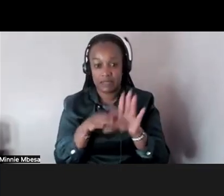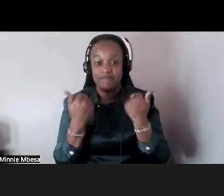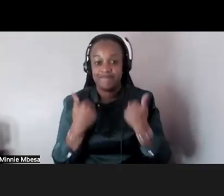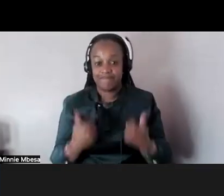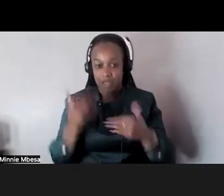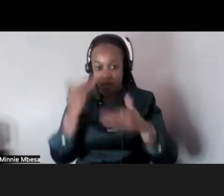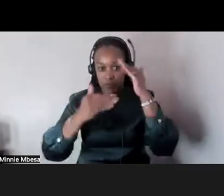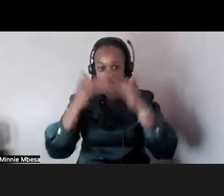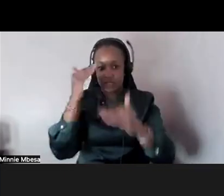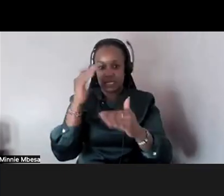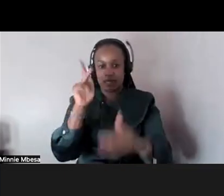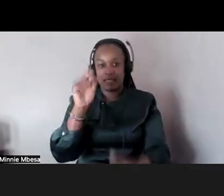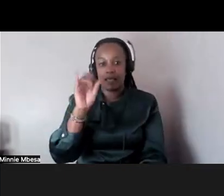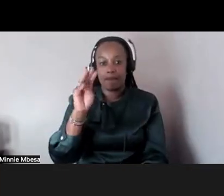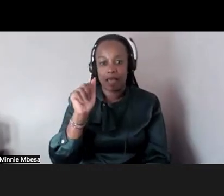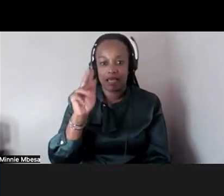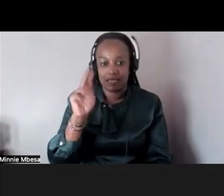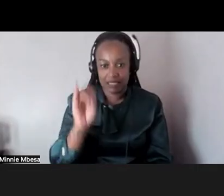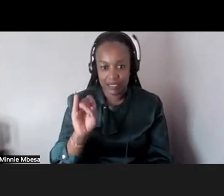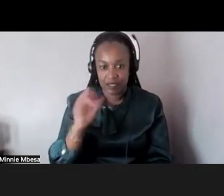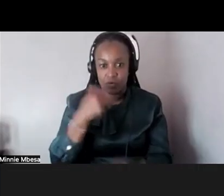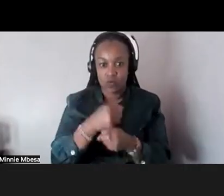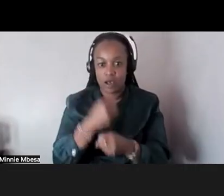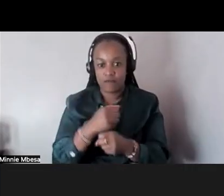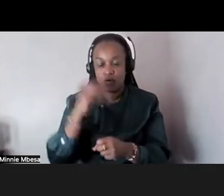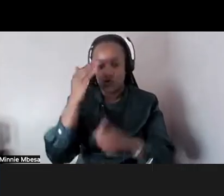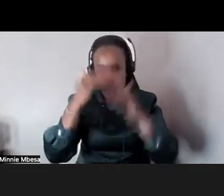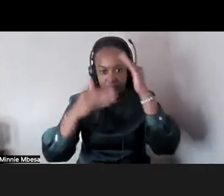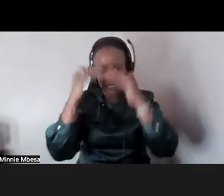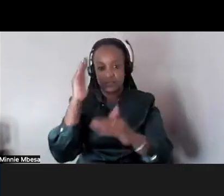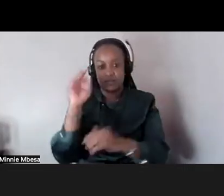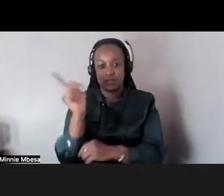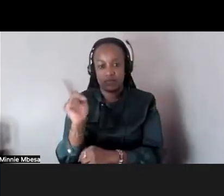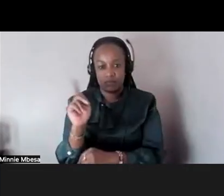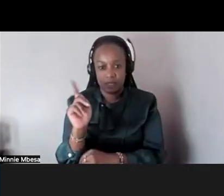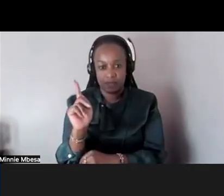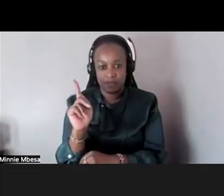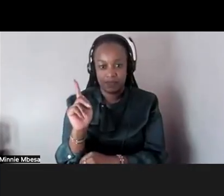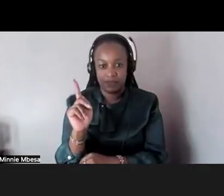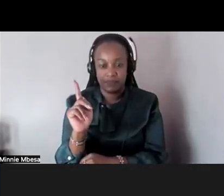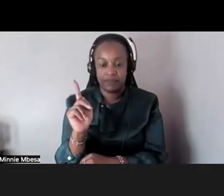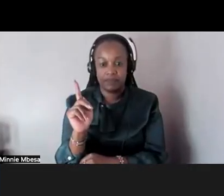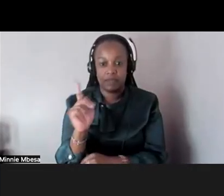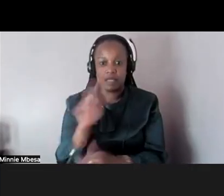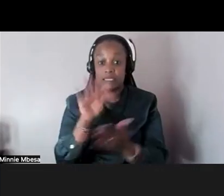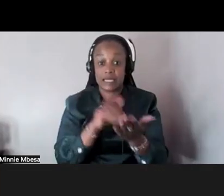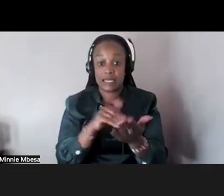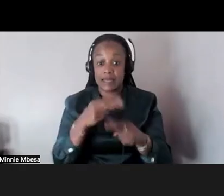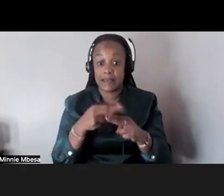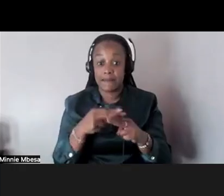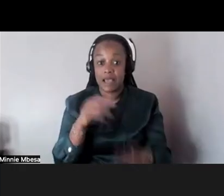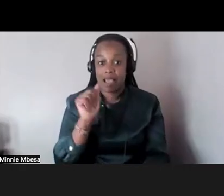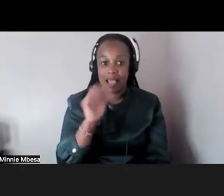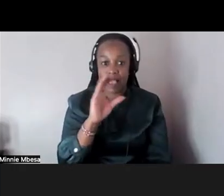Samuel Kimani. I work for the University of Nairobi and a center called ACAF. And in ACAF,